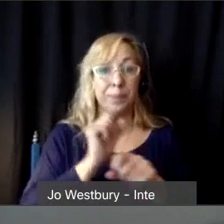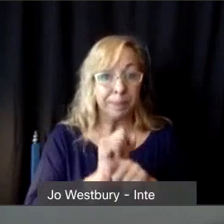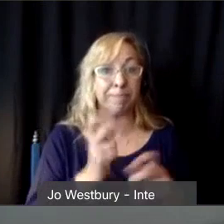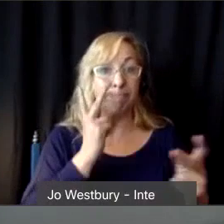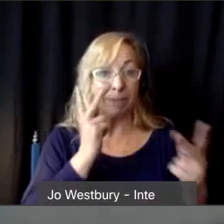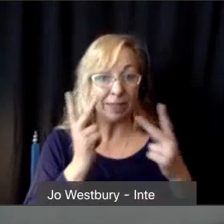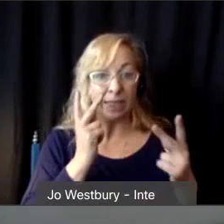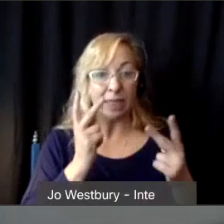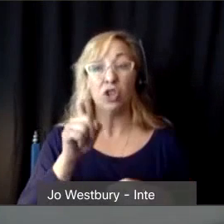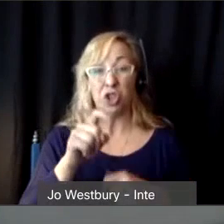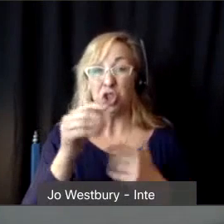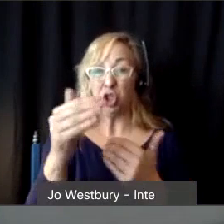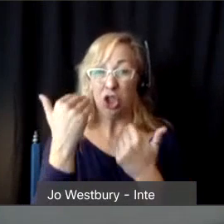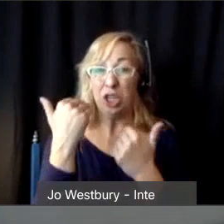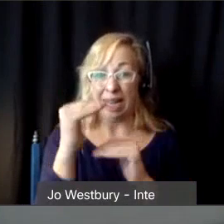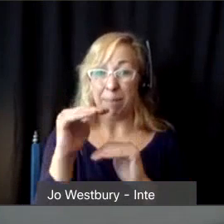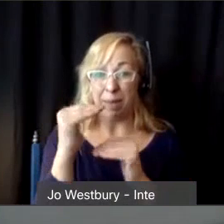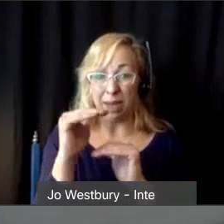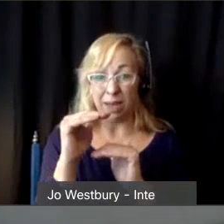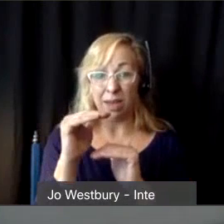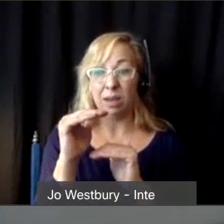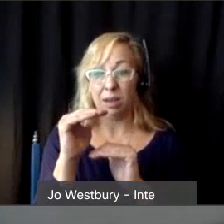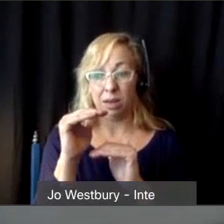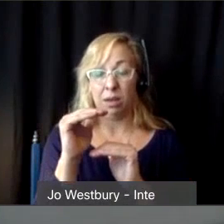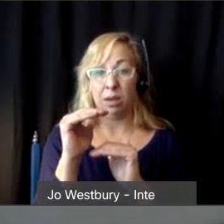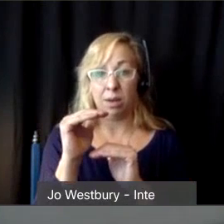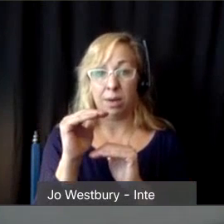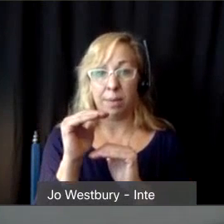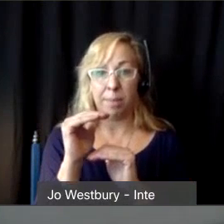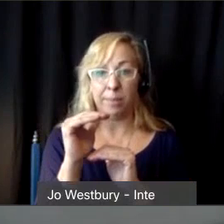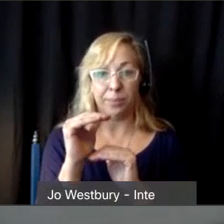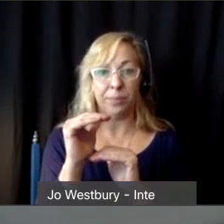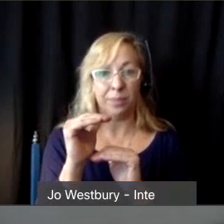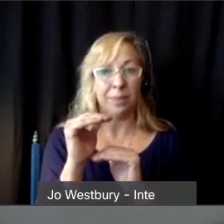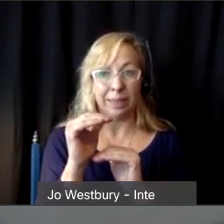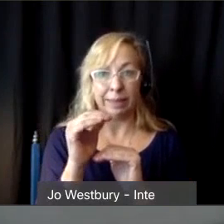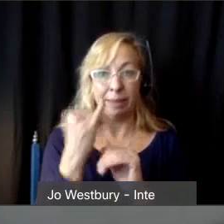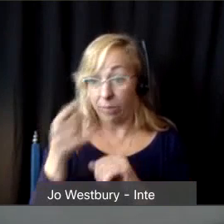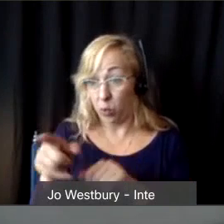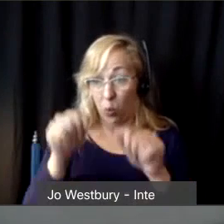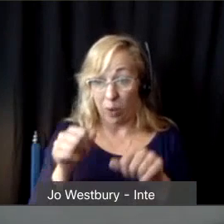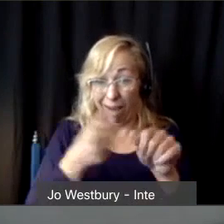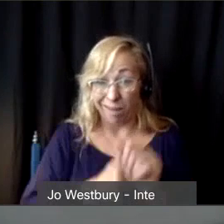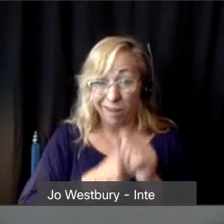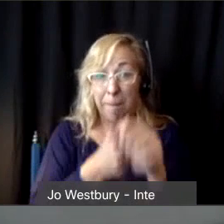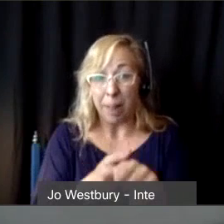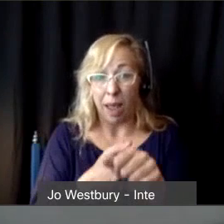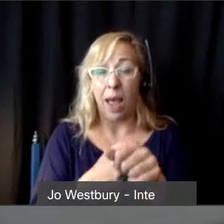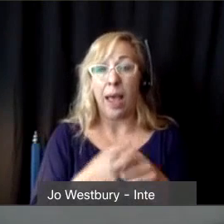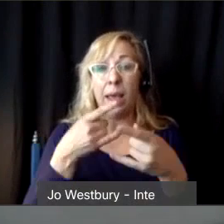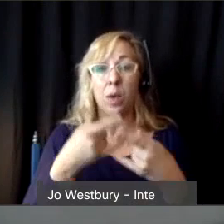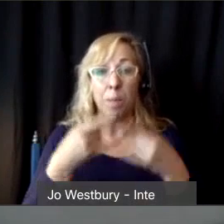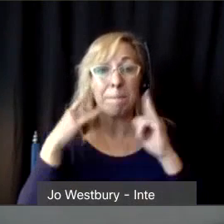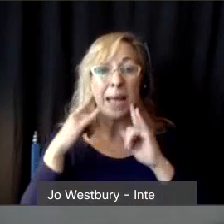it should be limited to people who are able to comply with the requirement to wear a mask and to